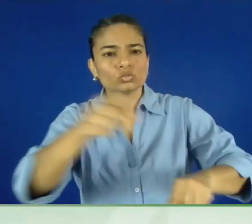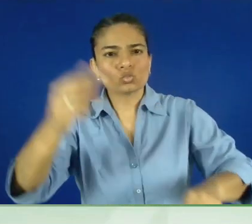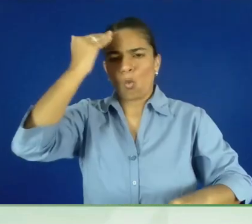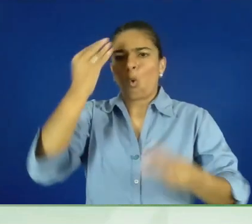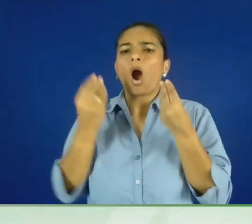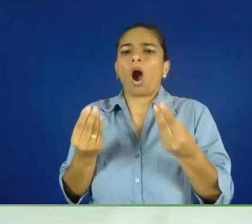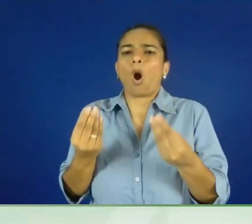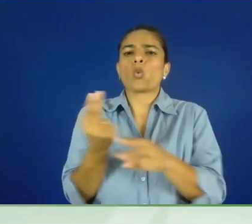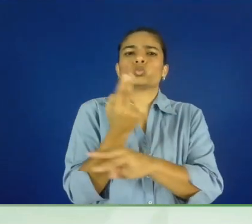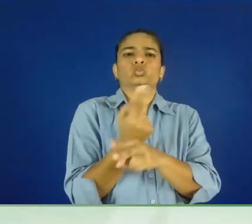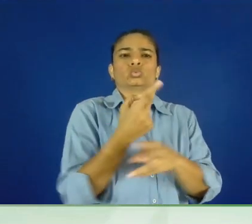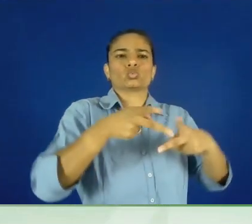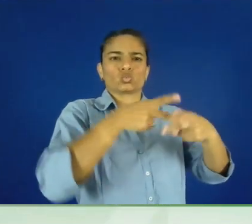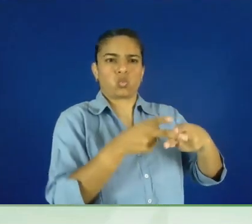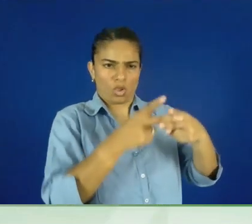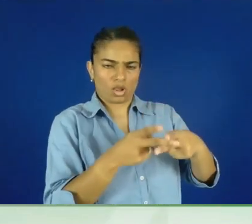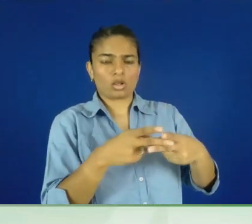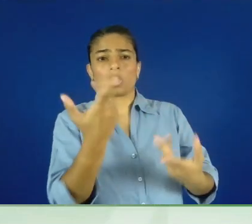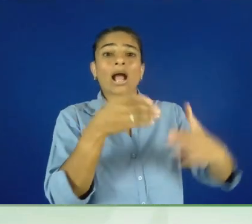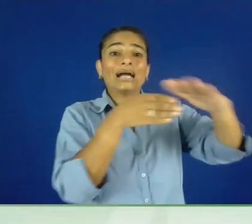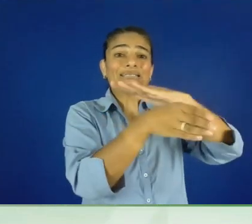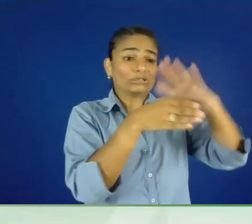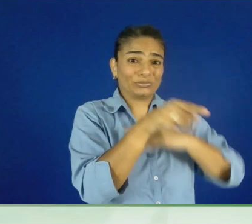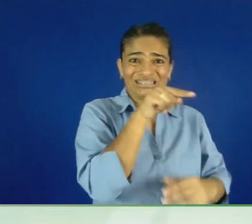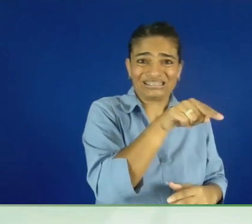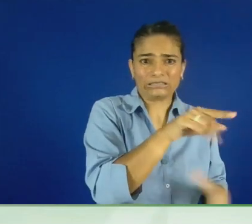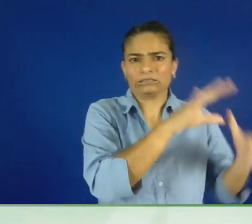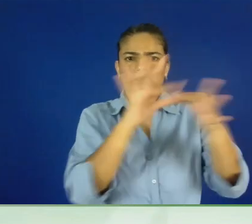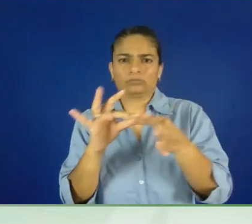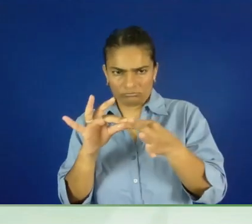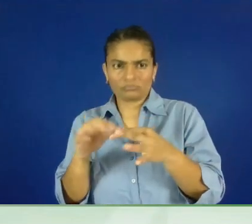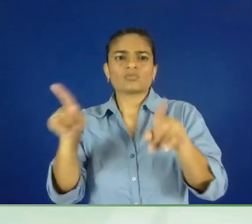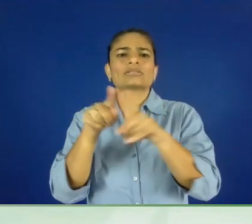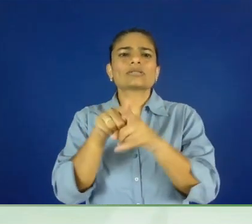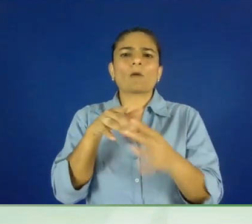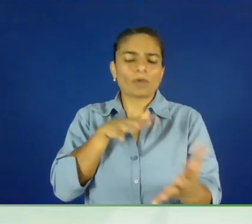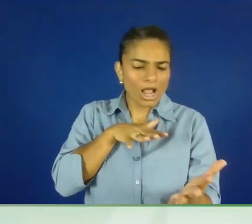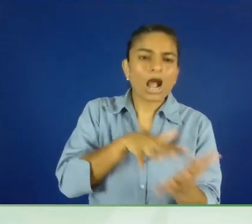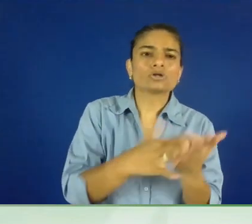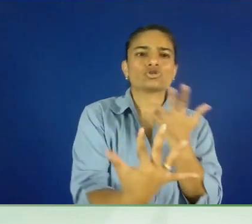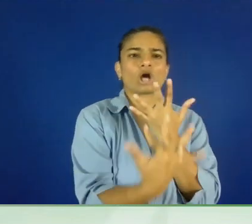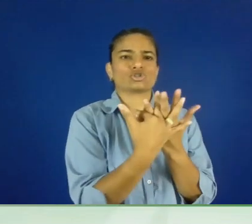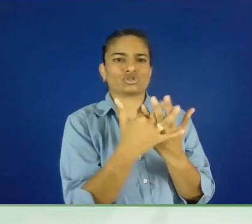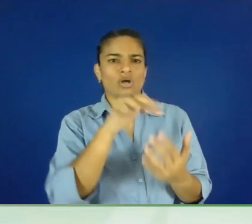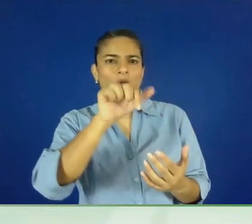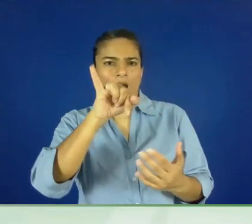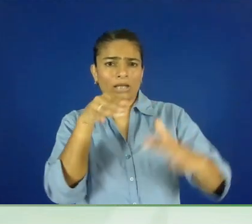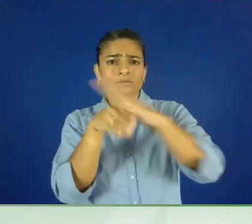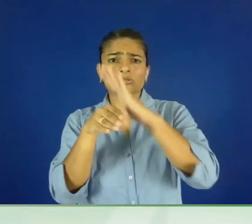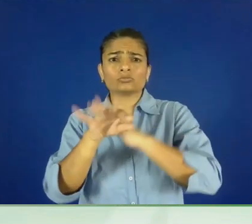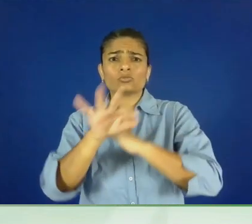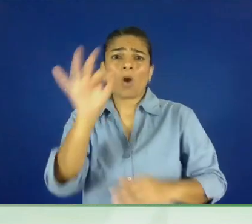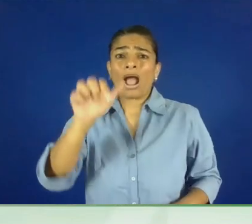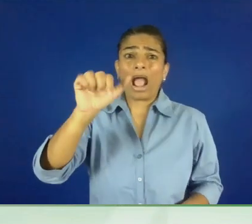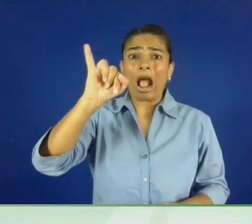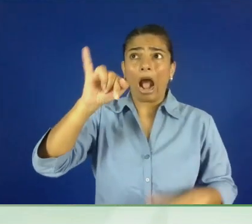because there's this fear of AI, which is legitimate, but if you think it is only about ChatGPT and Gemini,